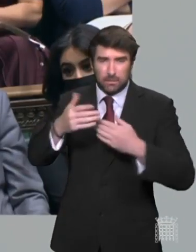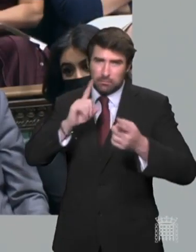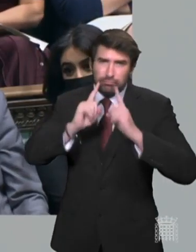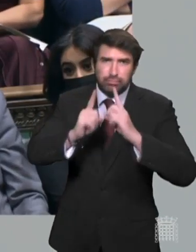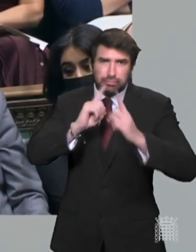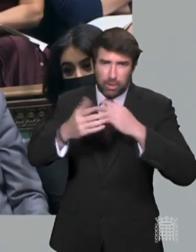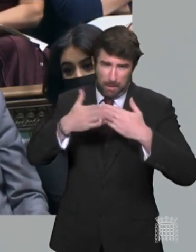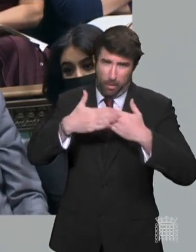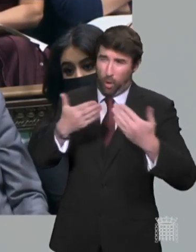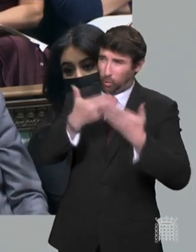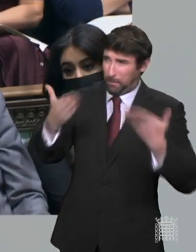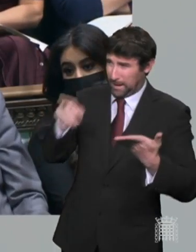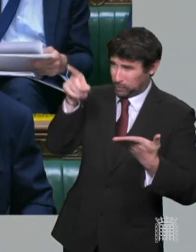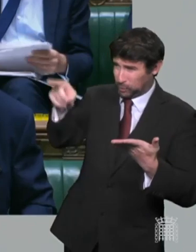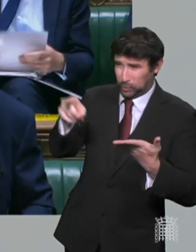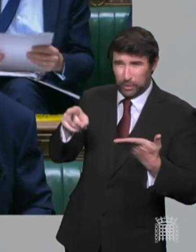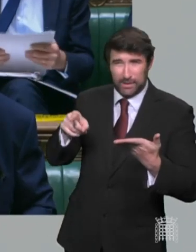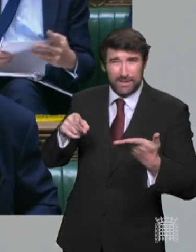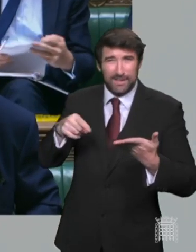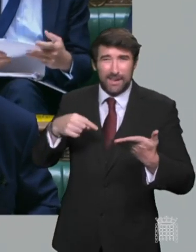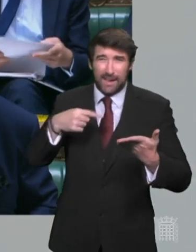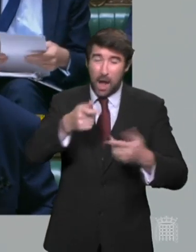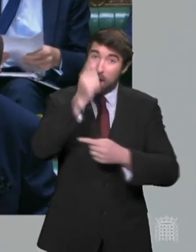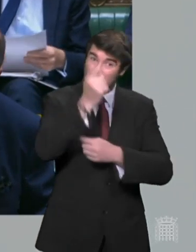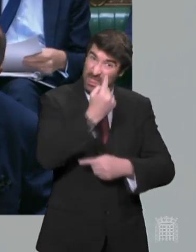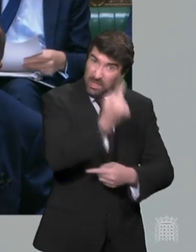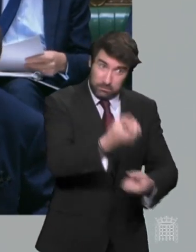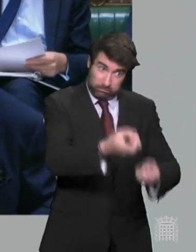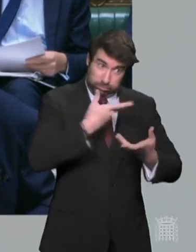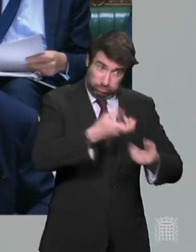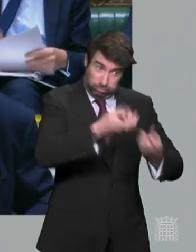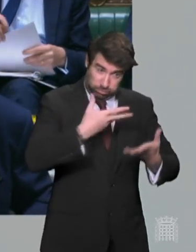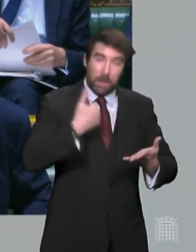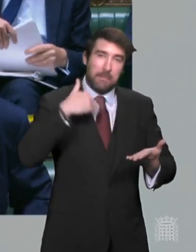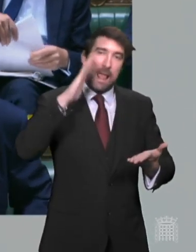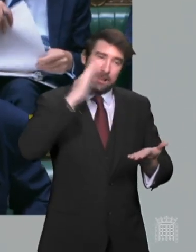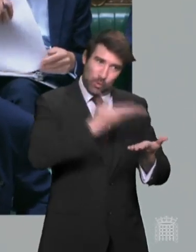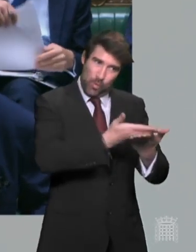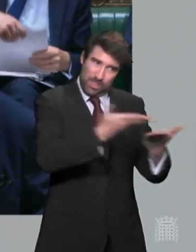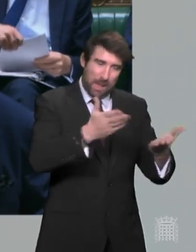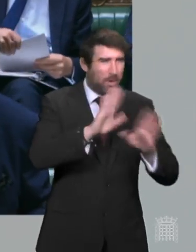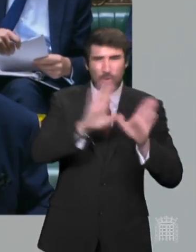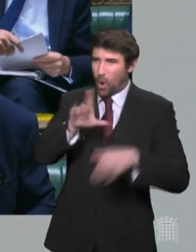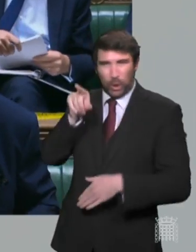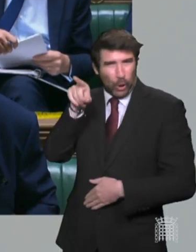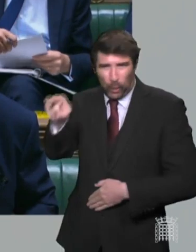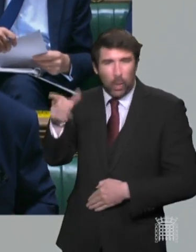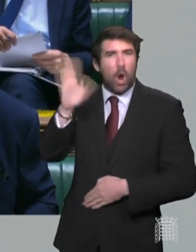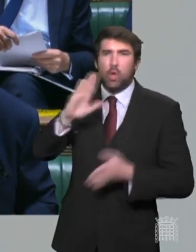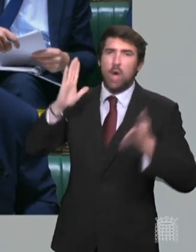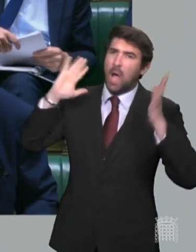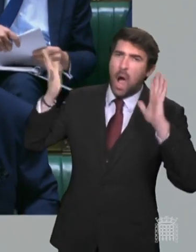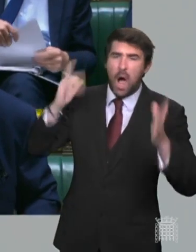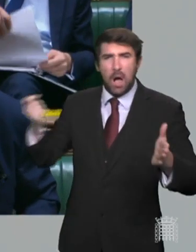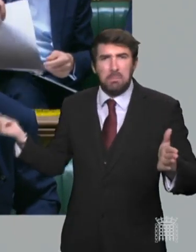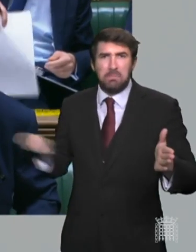in the fishing industry from them rather than from members opposite or indeed Twitter and the rest of social media. In terms of HGV drivers, as